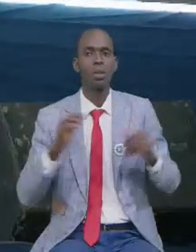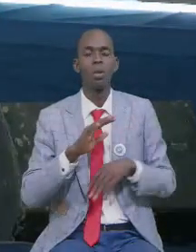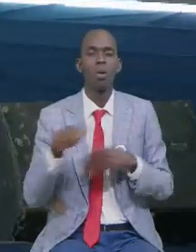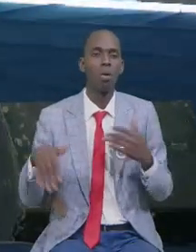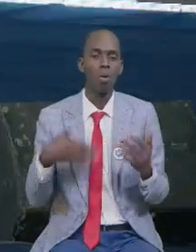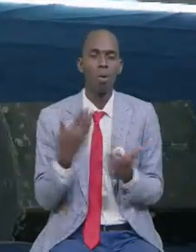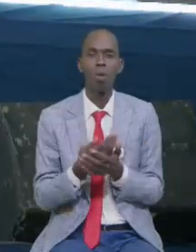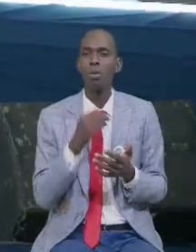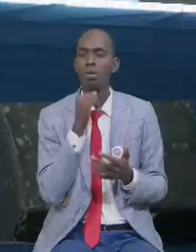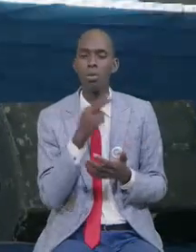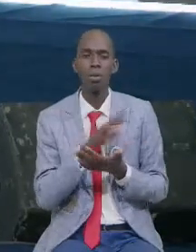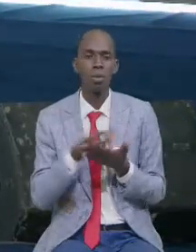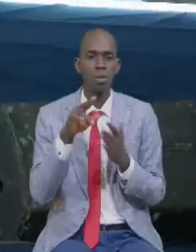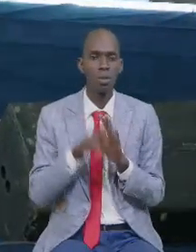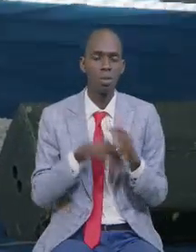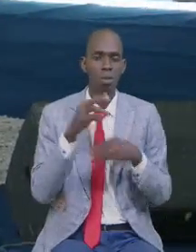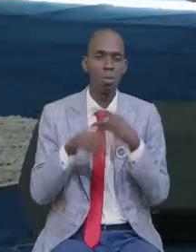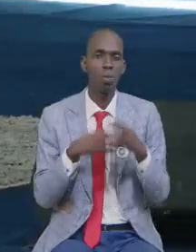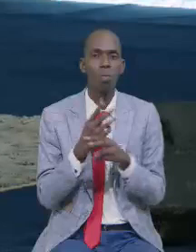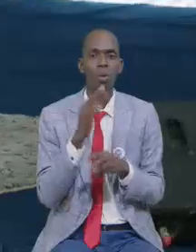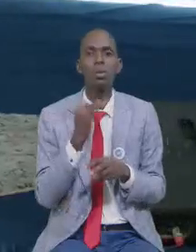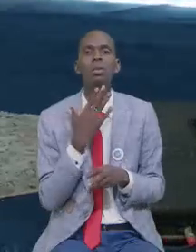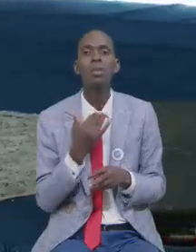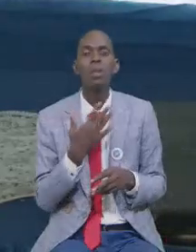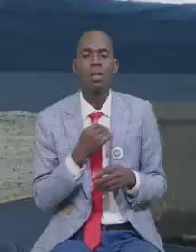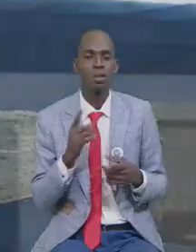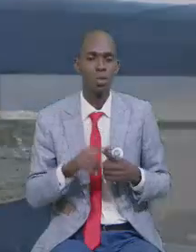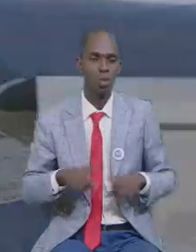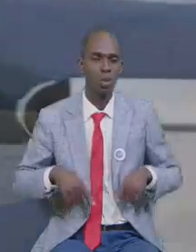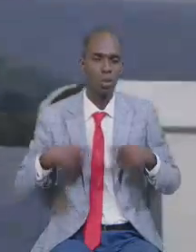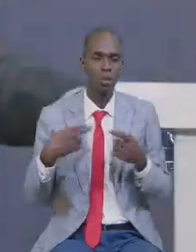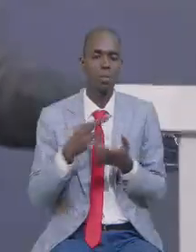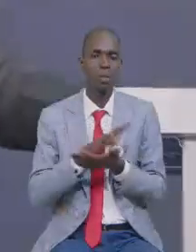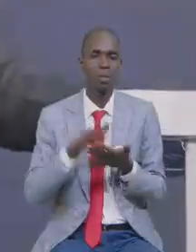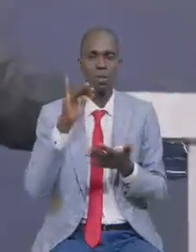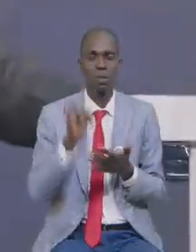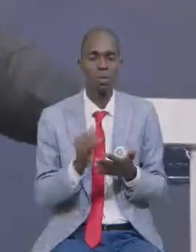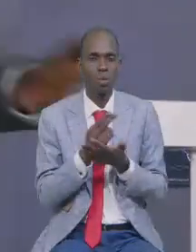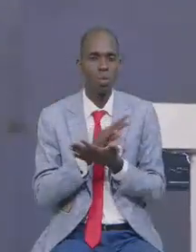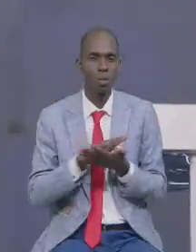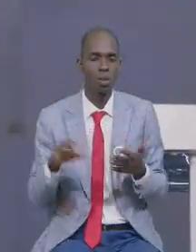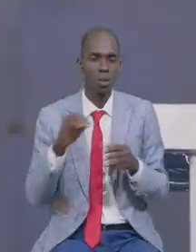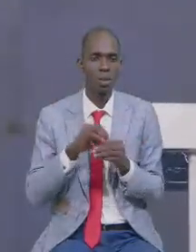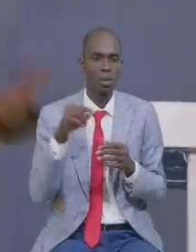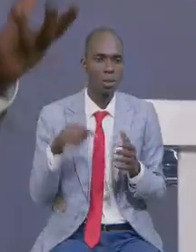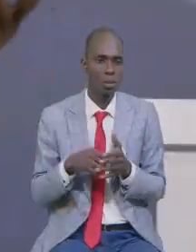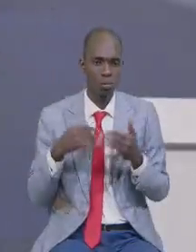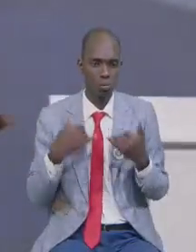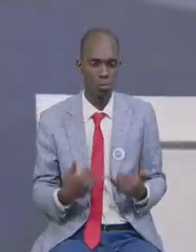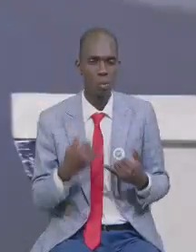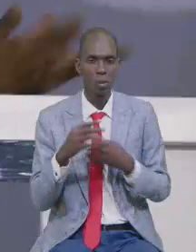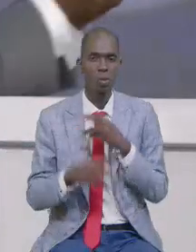and worldly laws and to live righteously and godly and soberly in this present world?